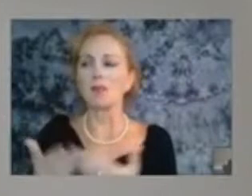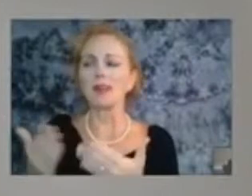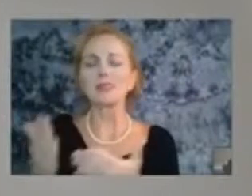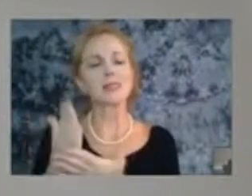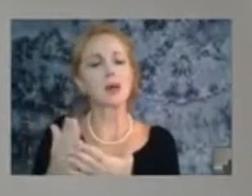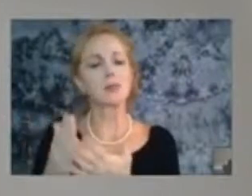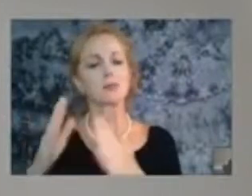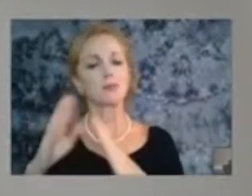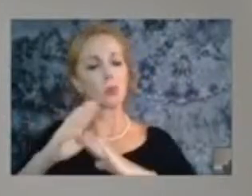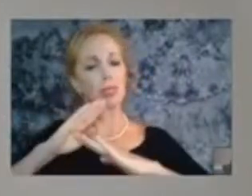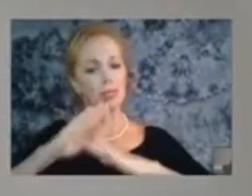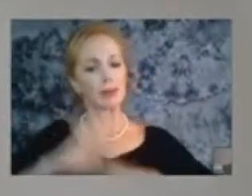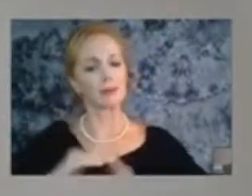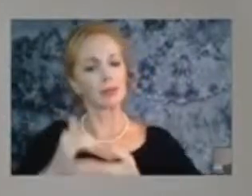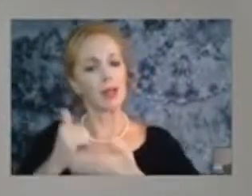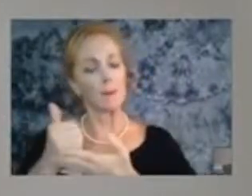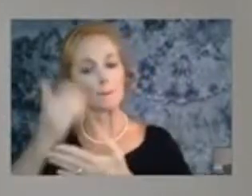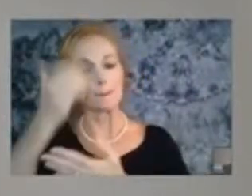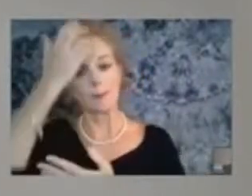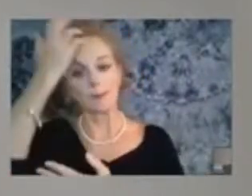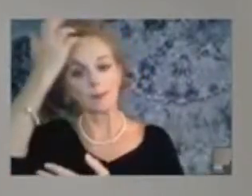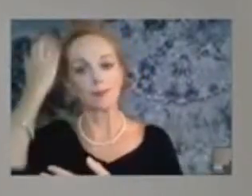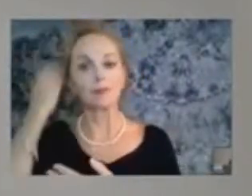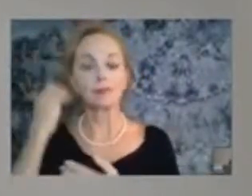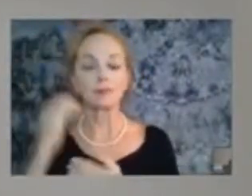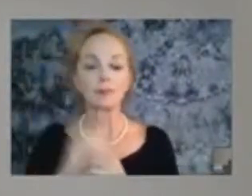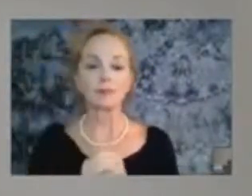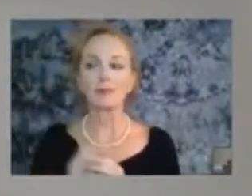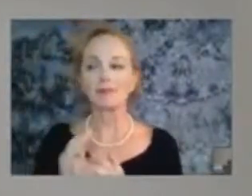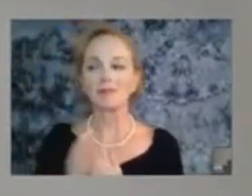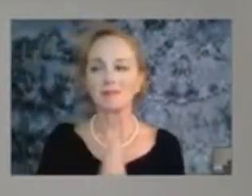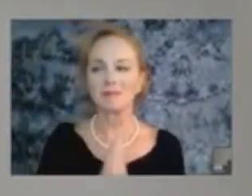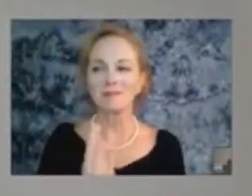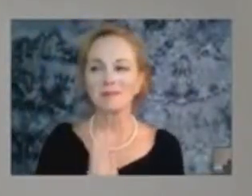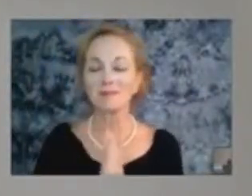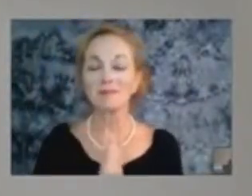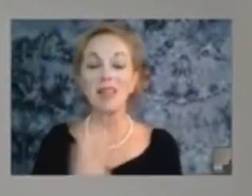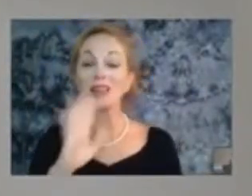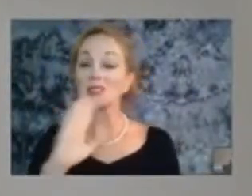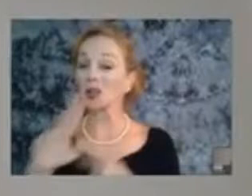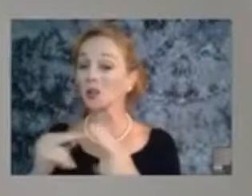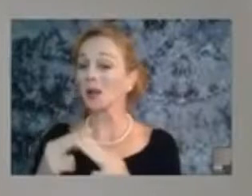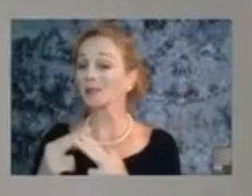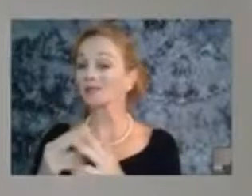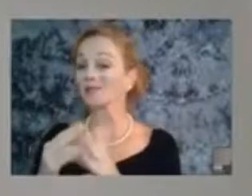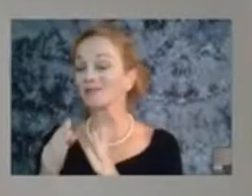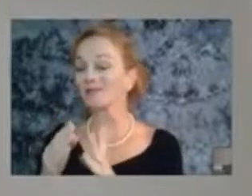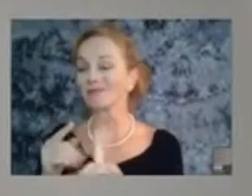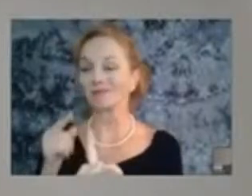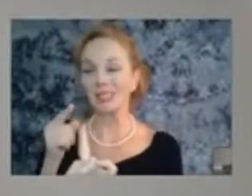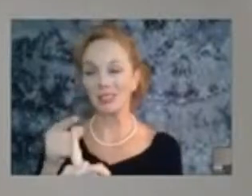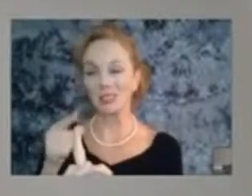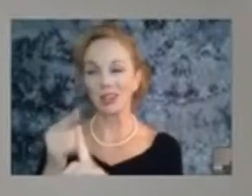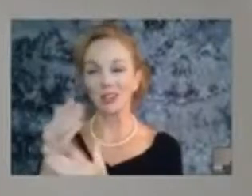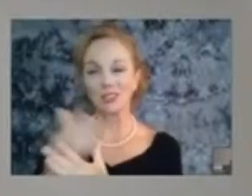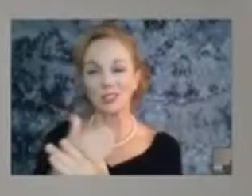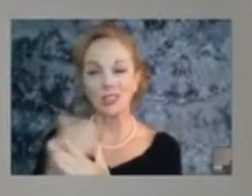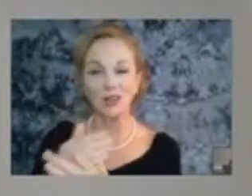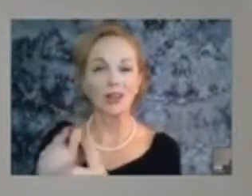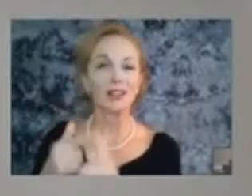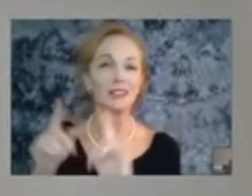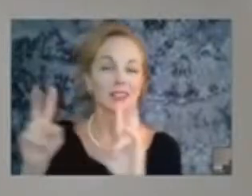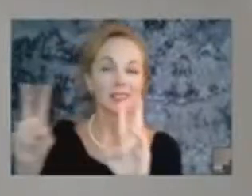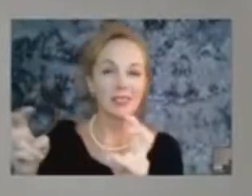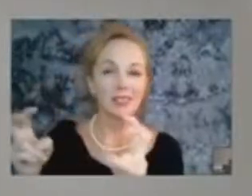mention, I shared a caveat to bringing your child to your own school, that it has to be within the same grade span. I want to ensure our